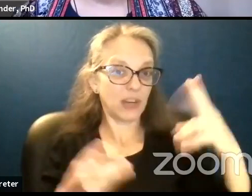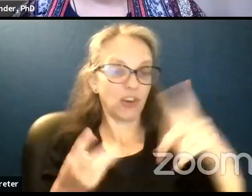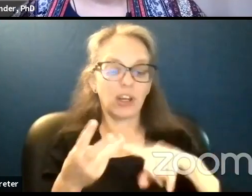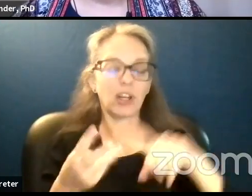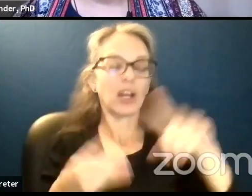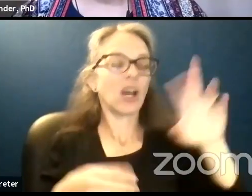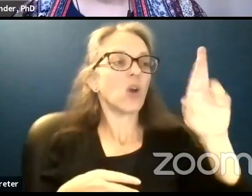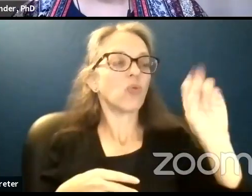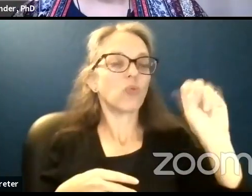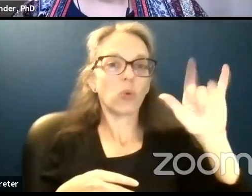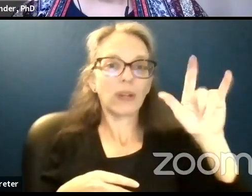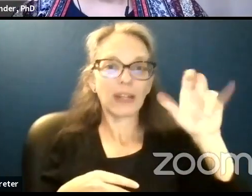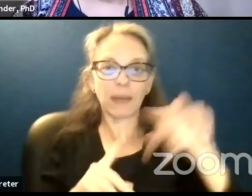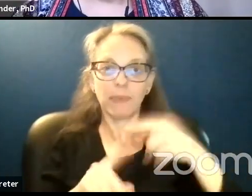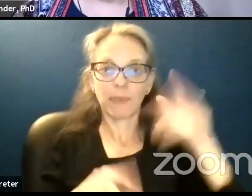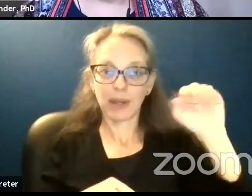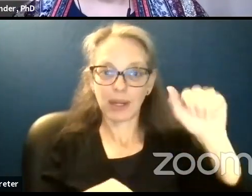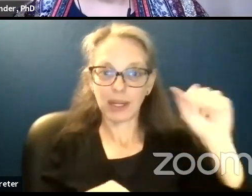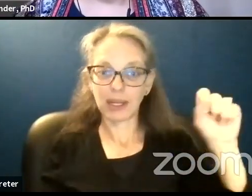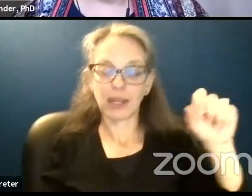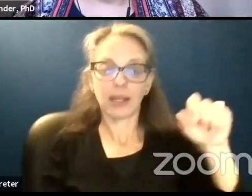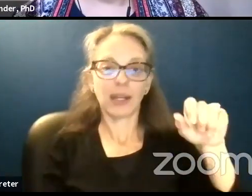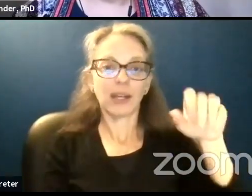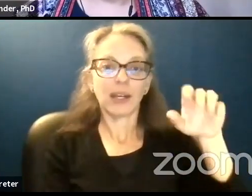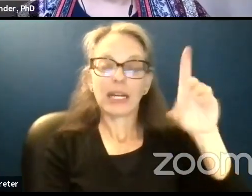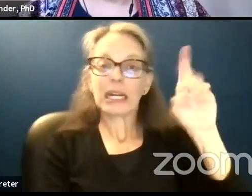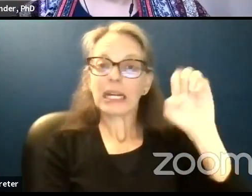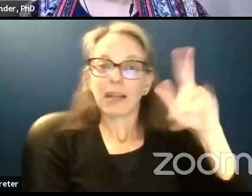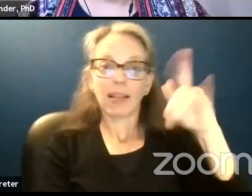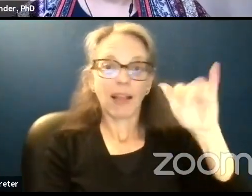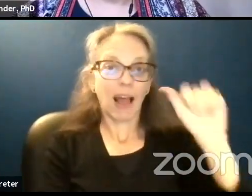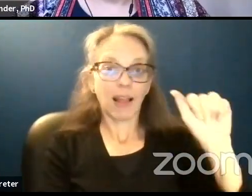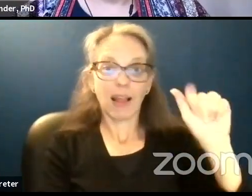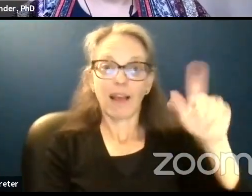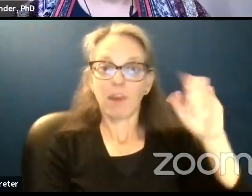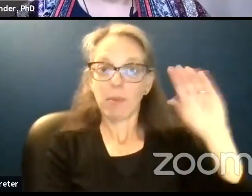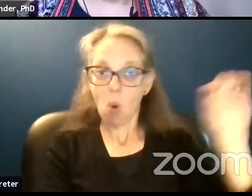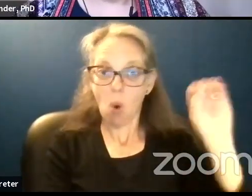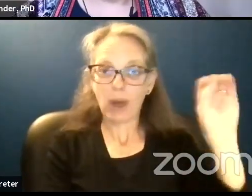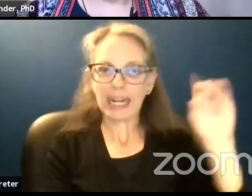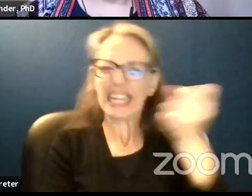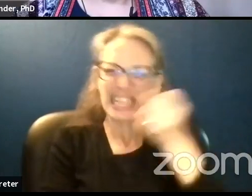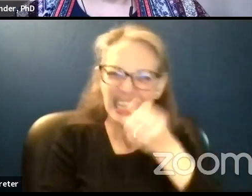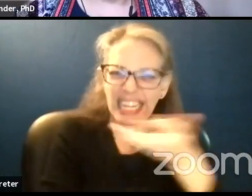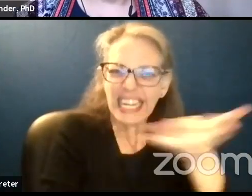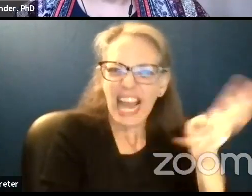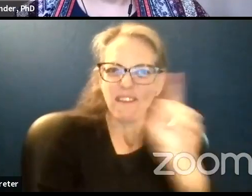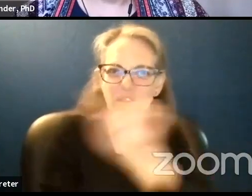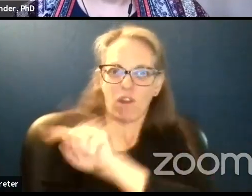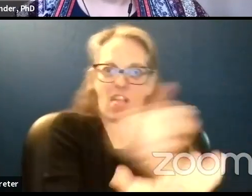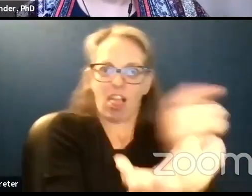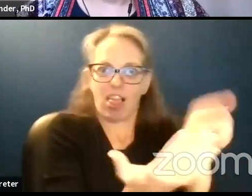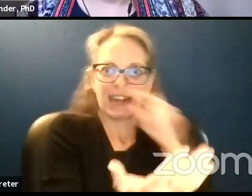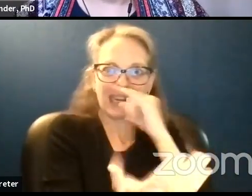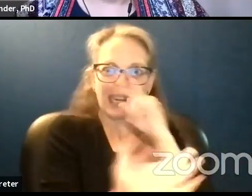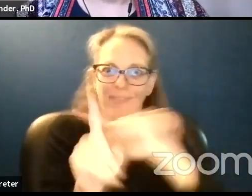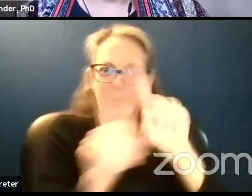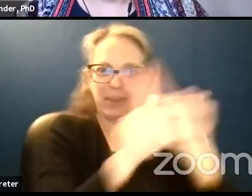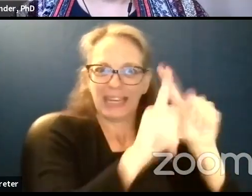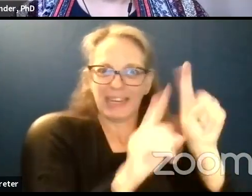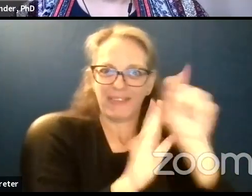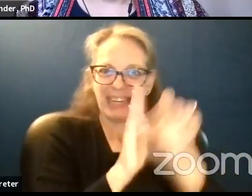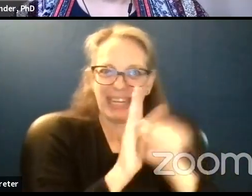from Pennsylvania, Vivian from Wisconsin, Delilah from Oregon, all want to know, when's it gonna be over?